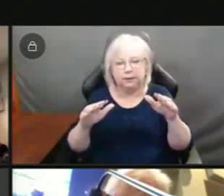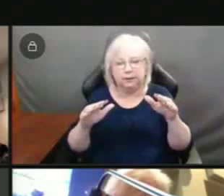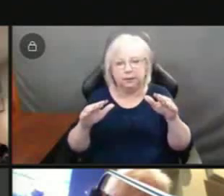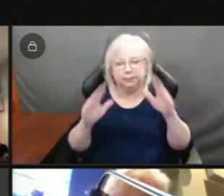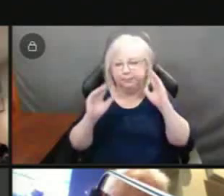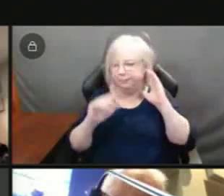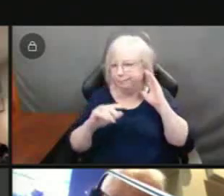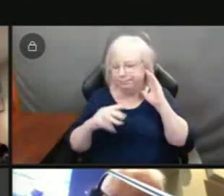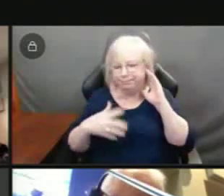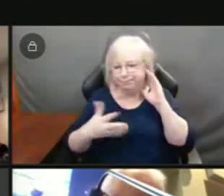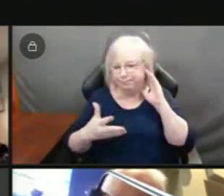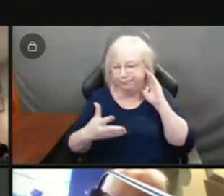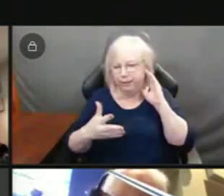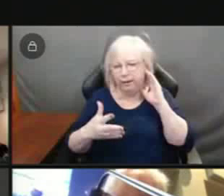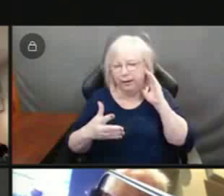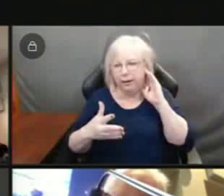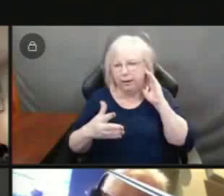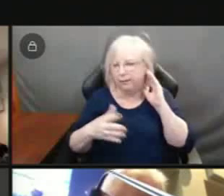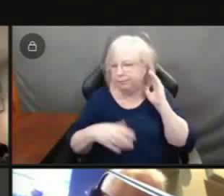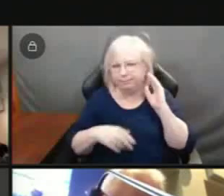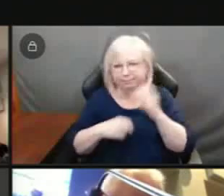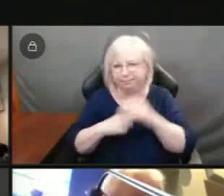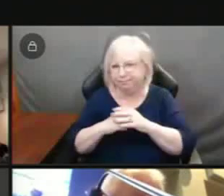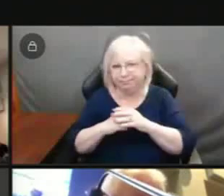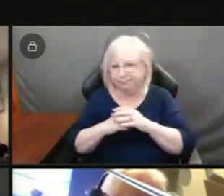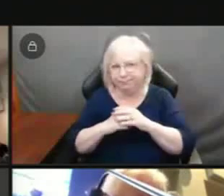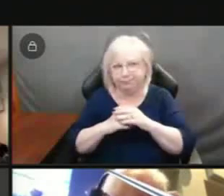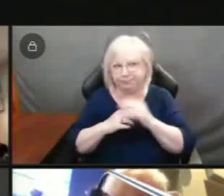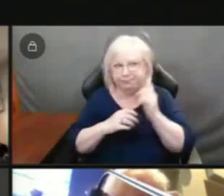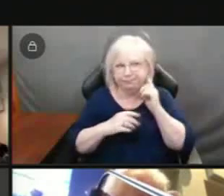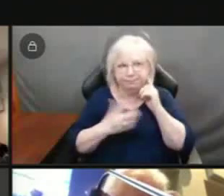ask that they and all our residents,